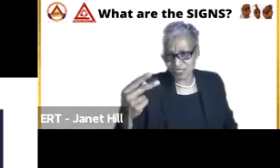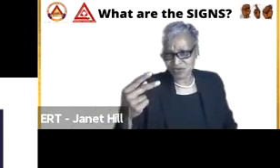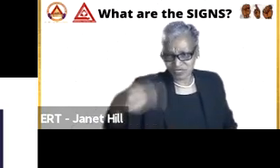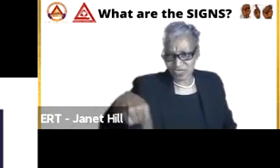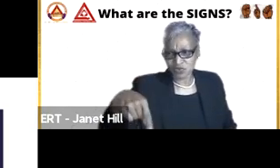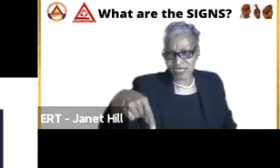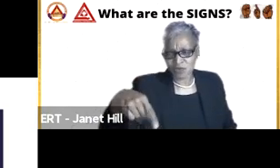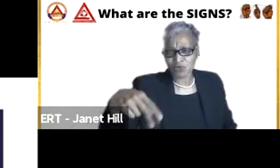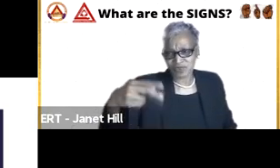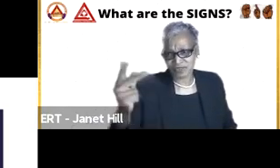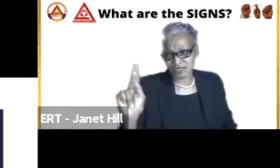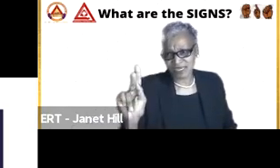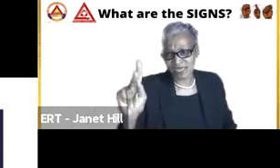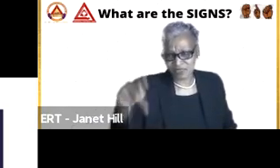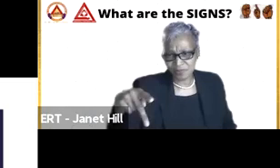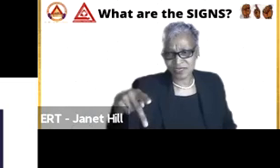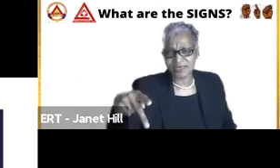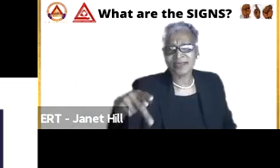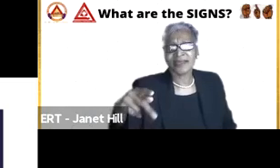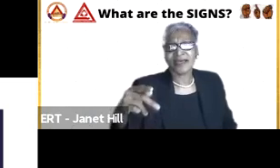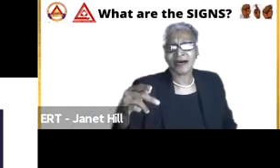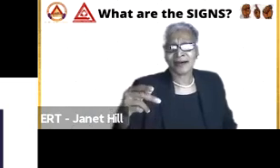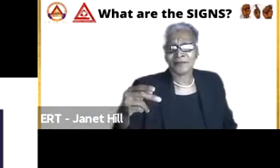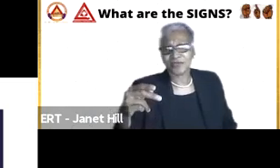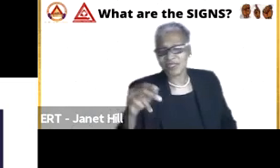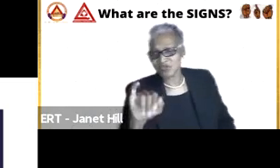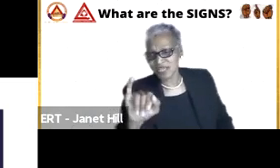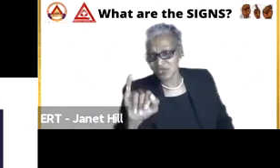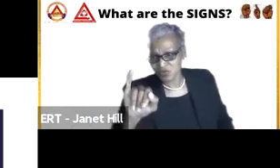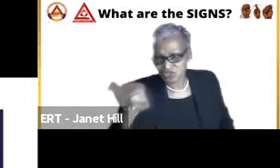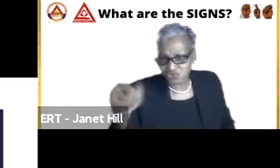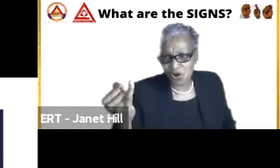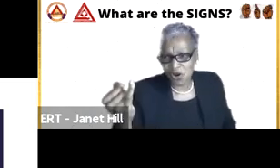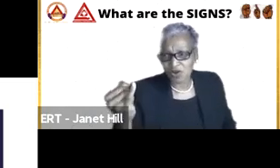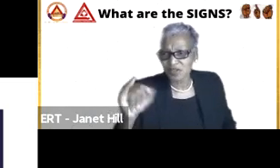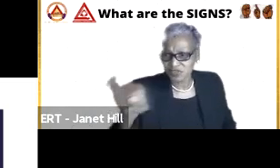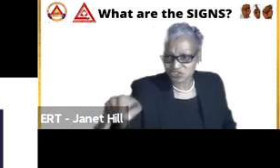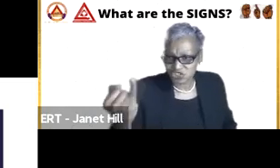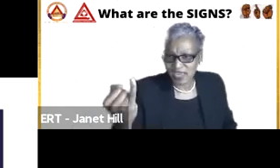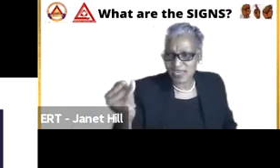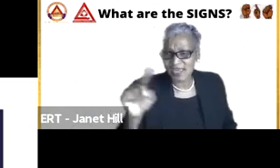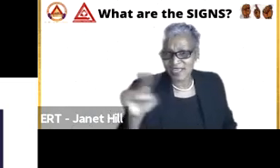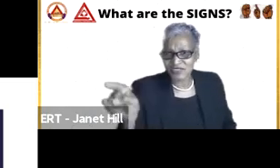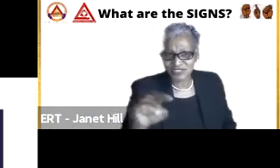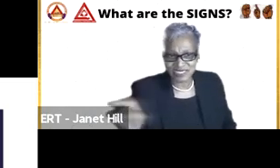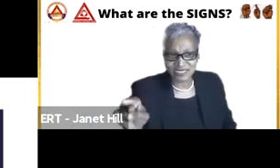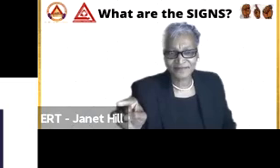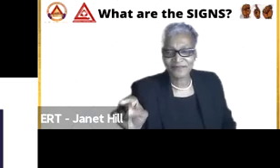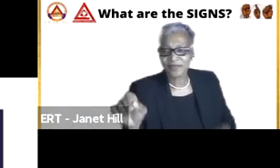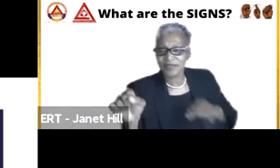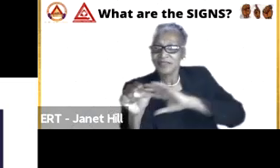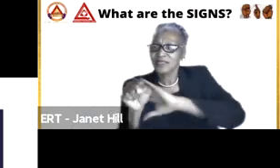with you the letters that go downward, the K and the P, the letters that you can draw, the J and the